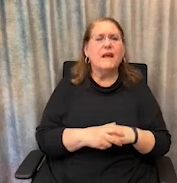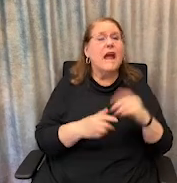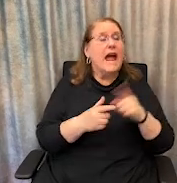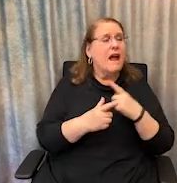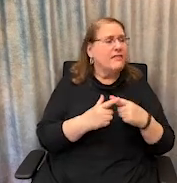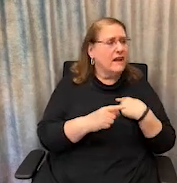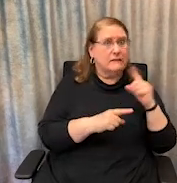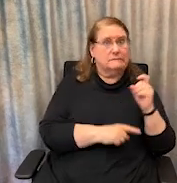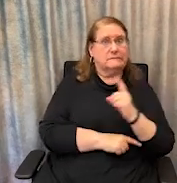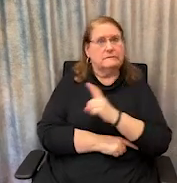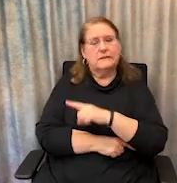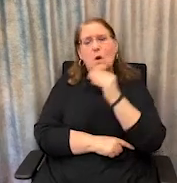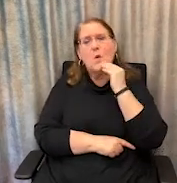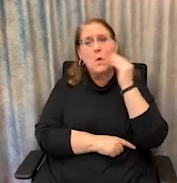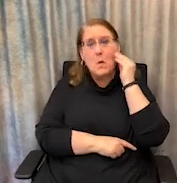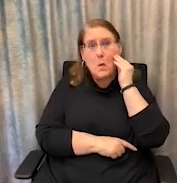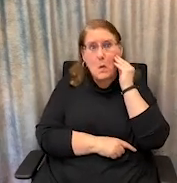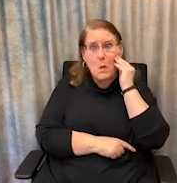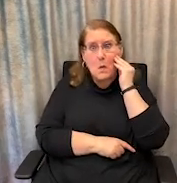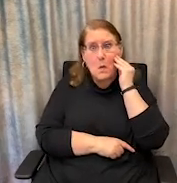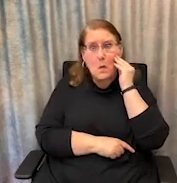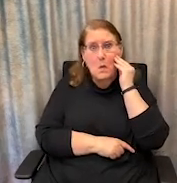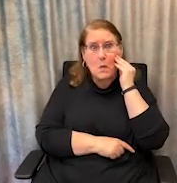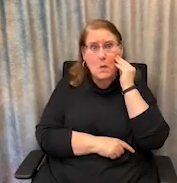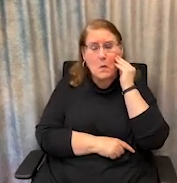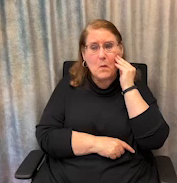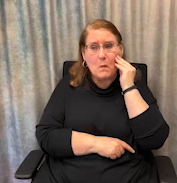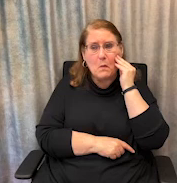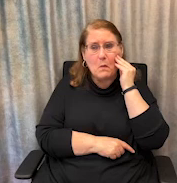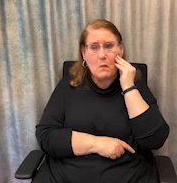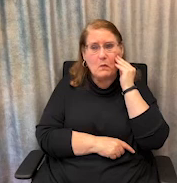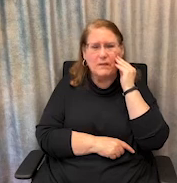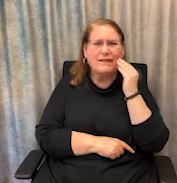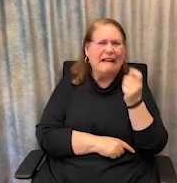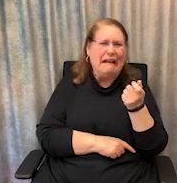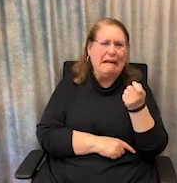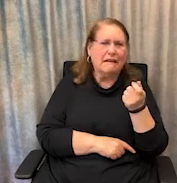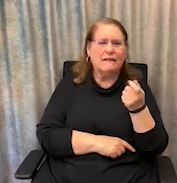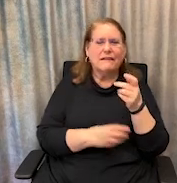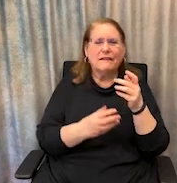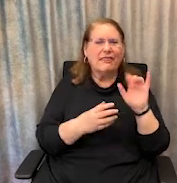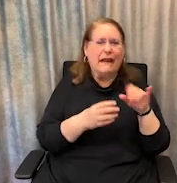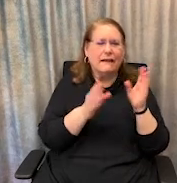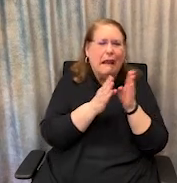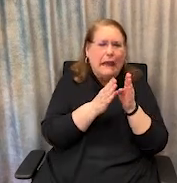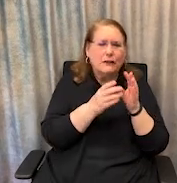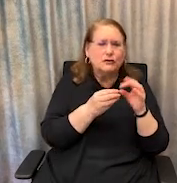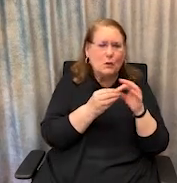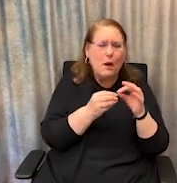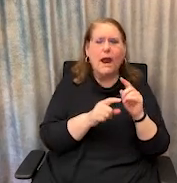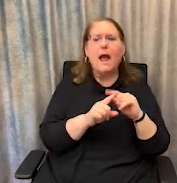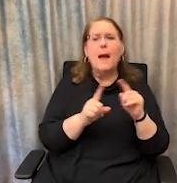And I run away, go home, and yeah, that was a little story. But I